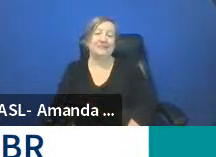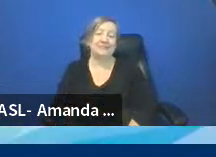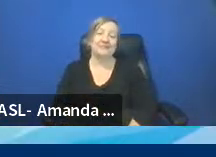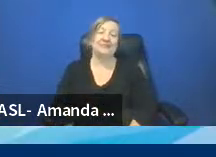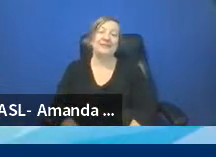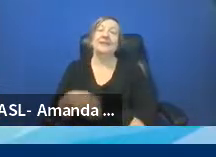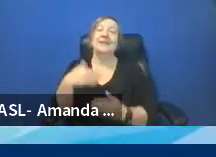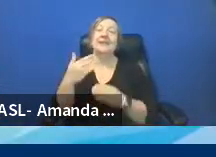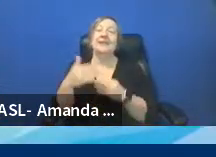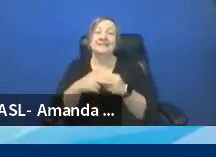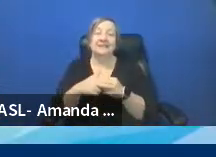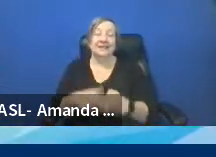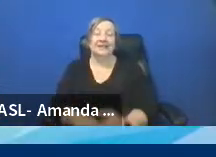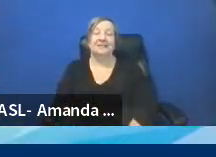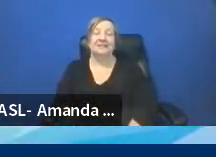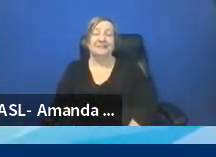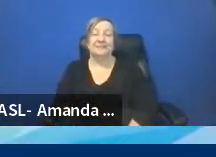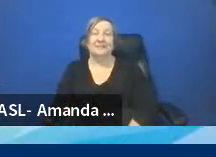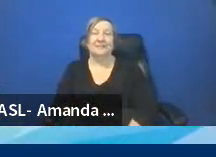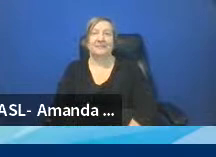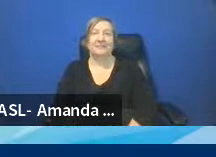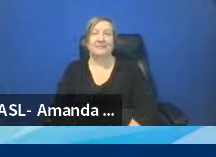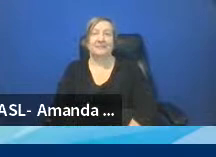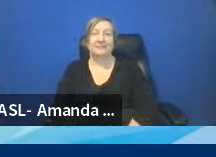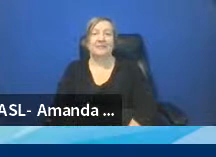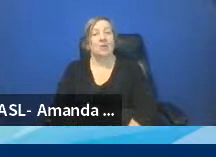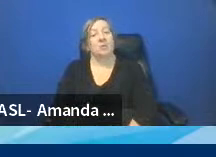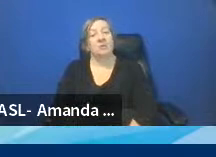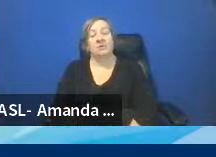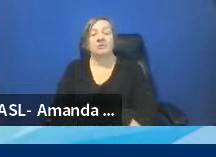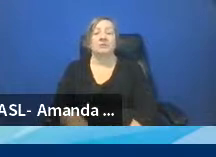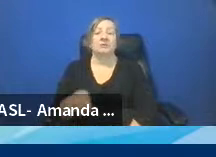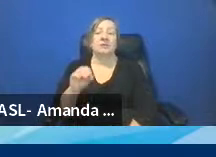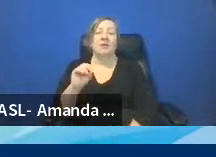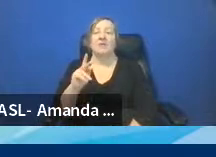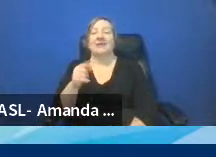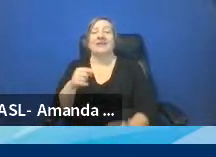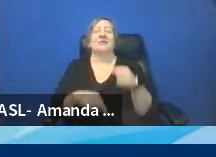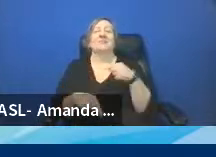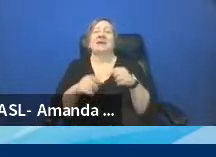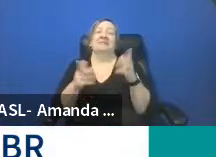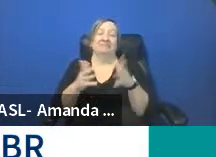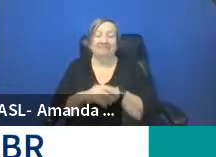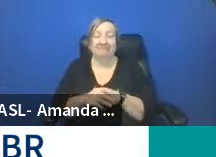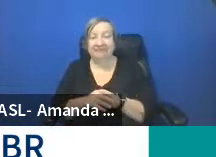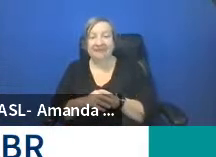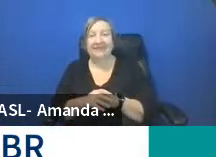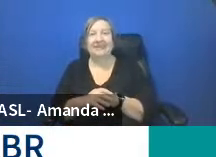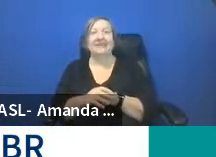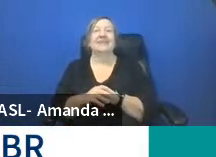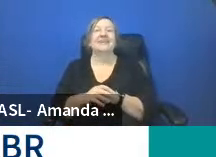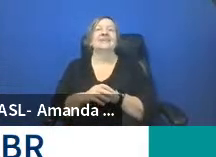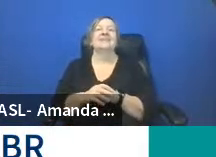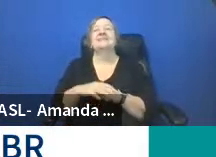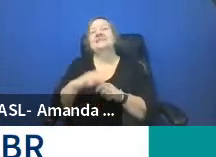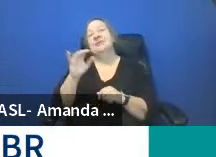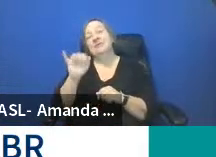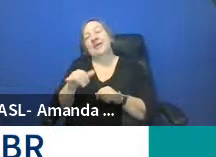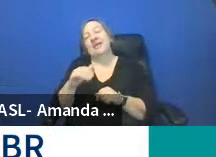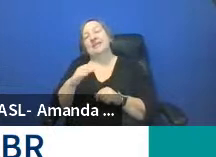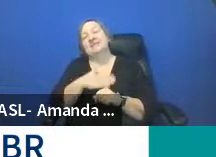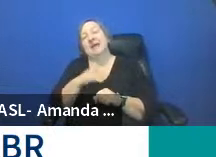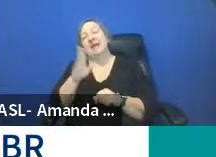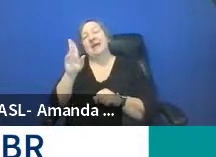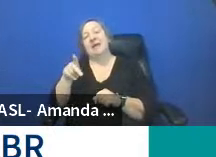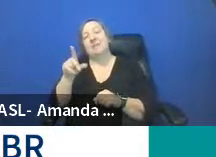Next slide, please. Oh, well, let's go back a slide. So that is my